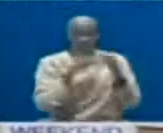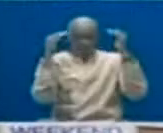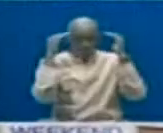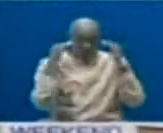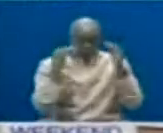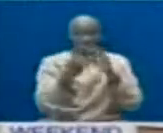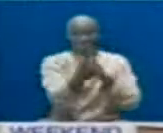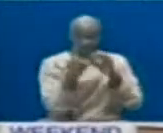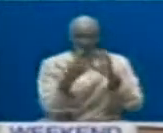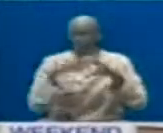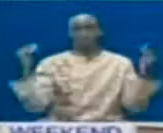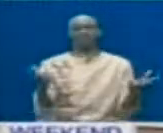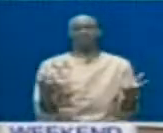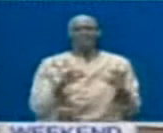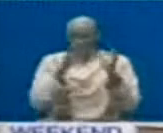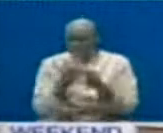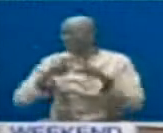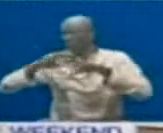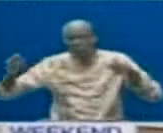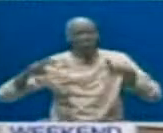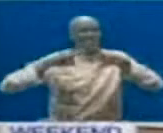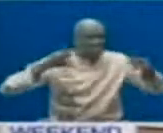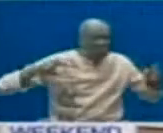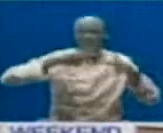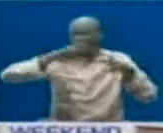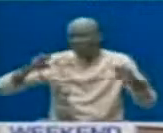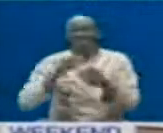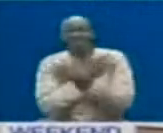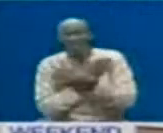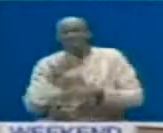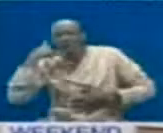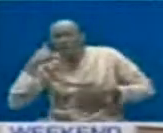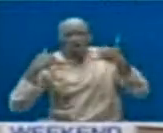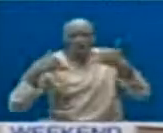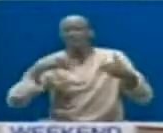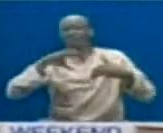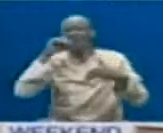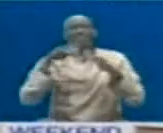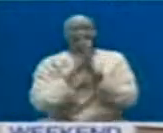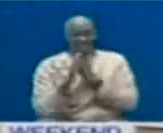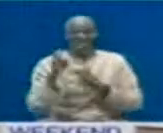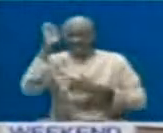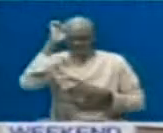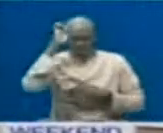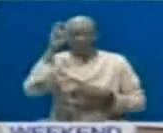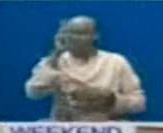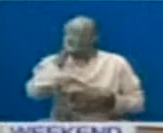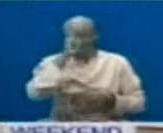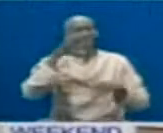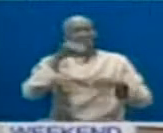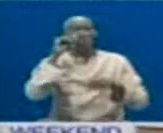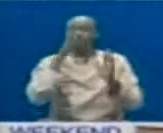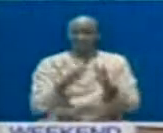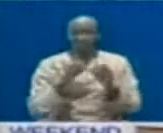on Thursday. His family has looked for him everywhere with the help of friends, colleagues and the Eldoret police, but to no avail.